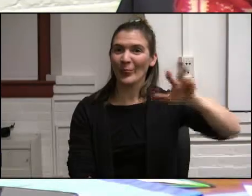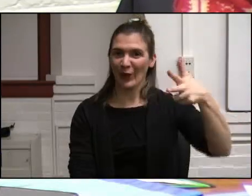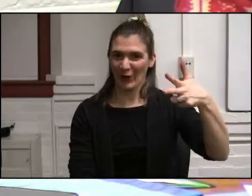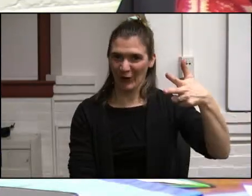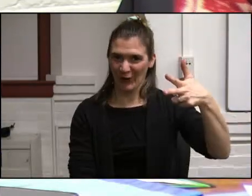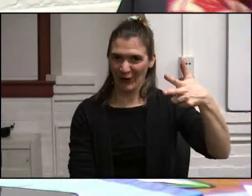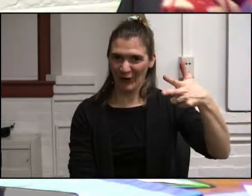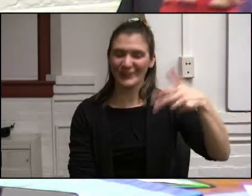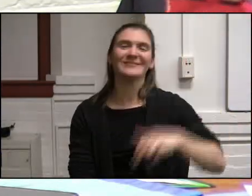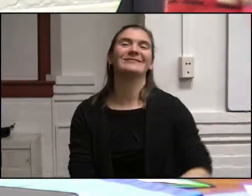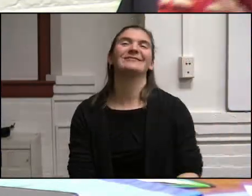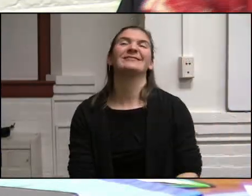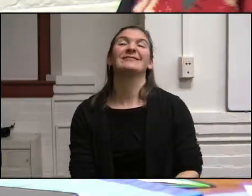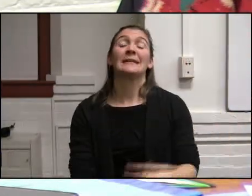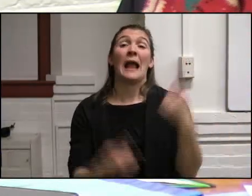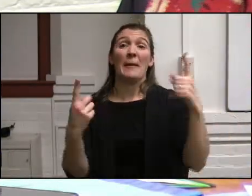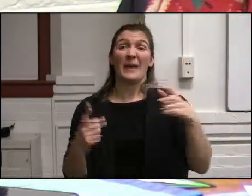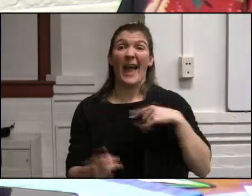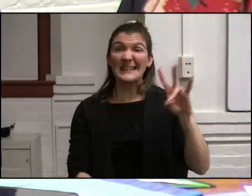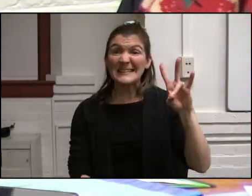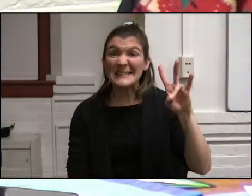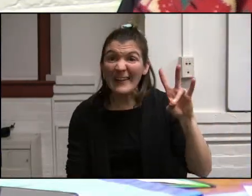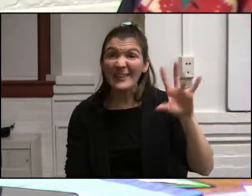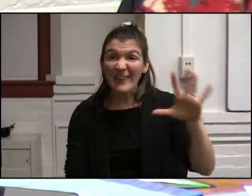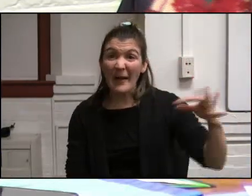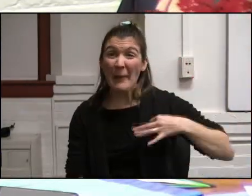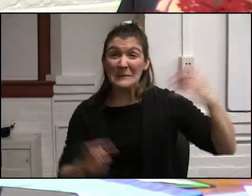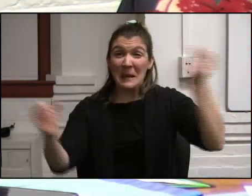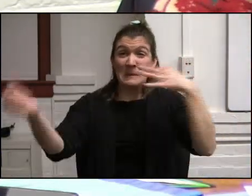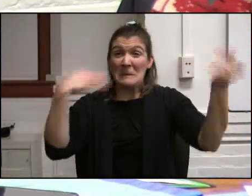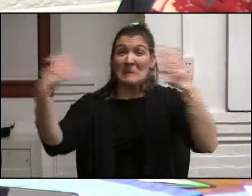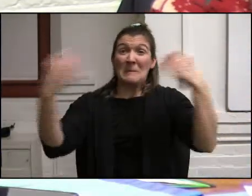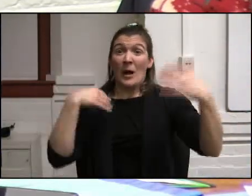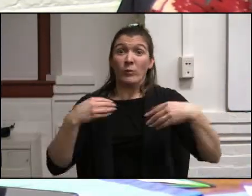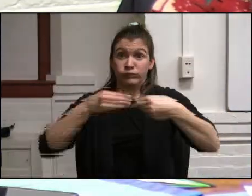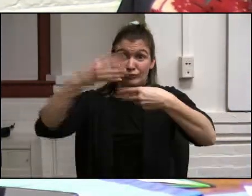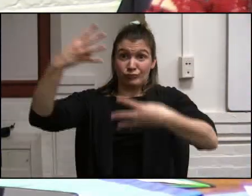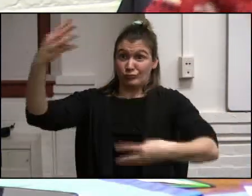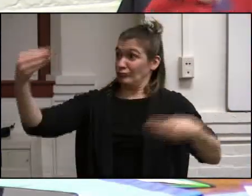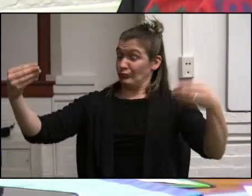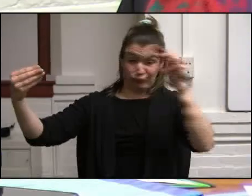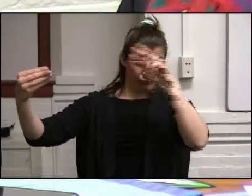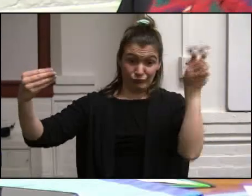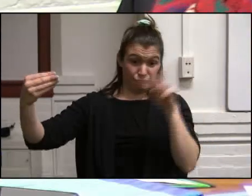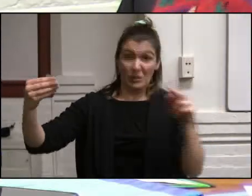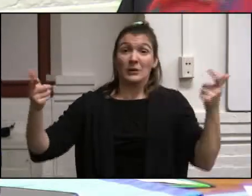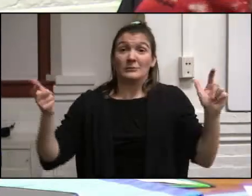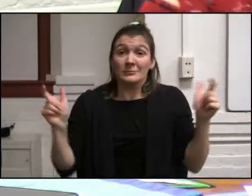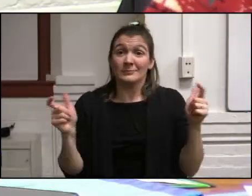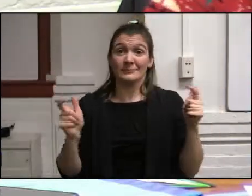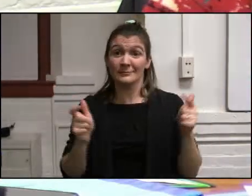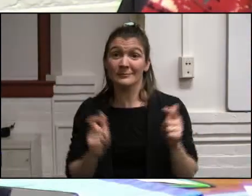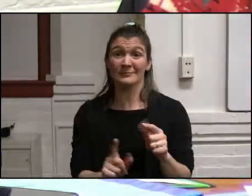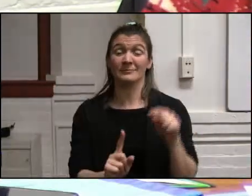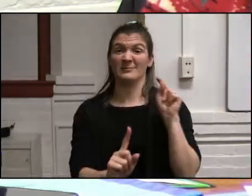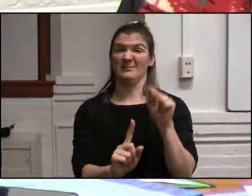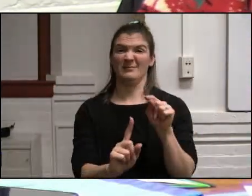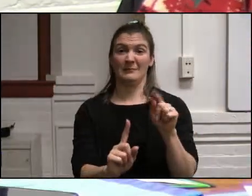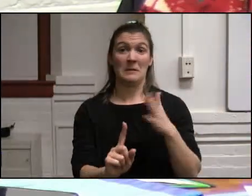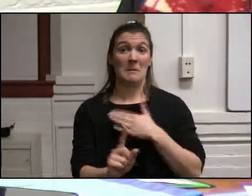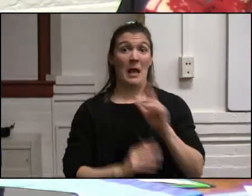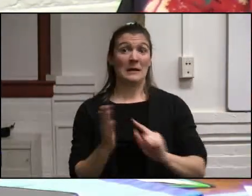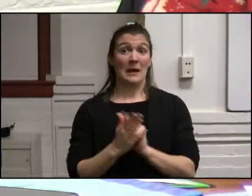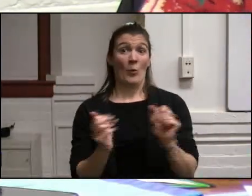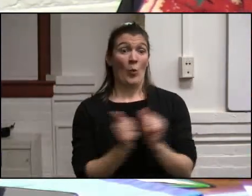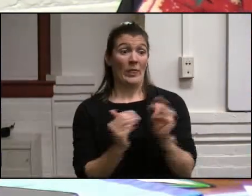3rd. He was one of over 75 applicants for this position. I can state unequivocally that during my